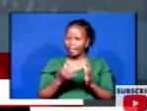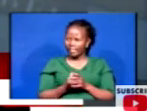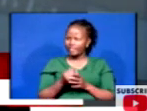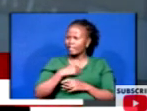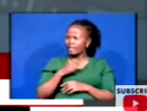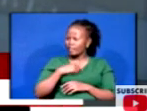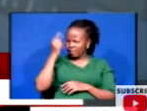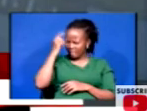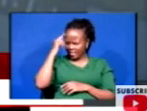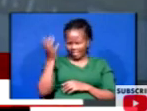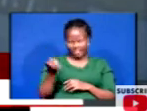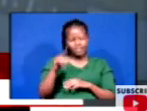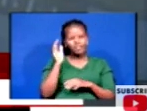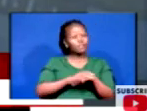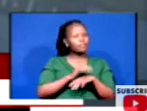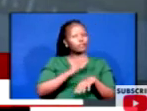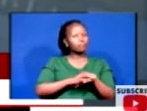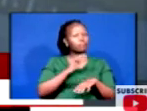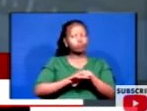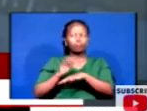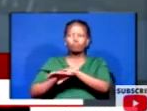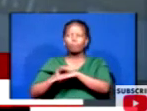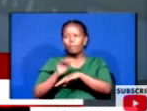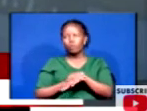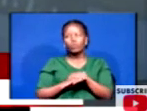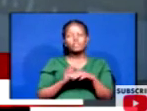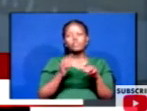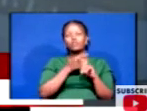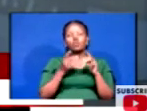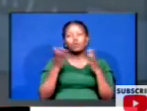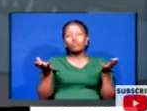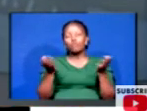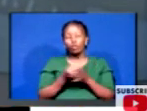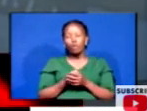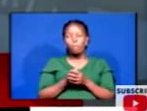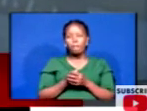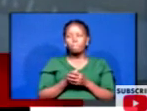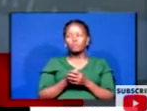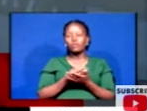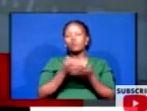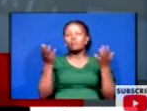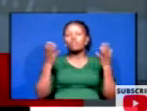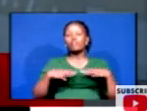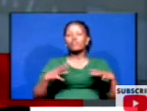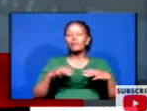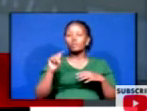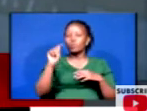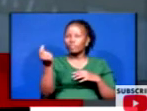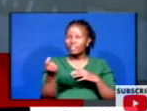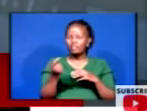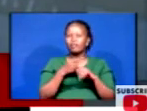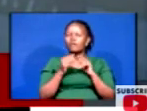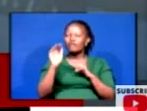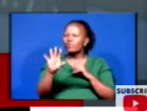is a good thing for looking at it from that perspective, for every Kenyan, from whichever background you come